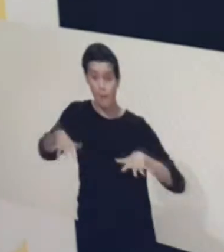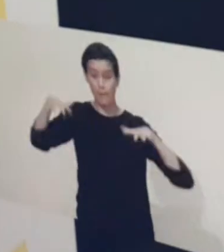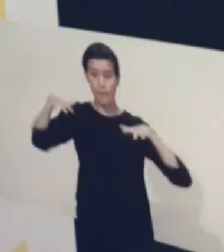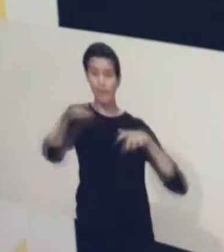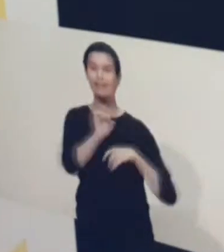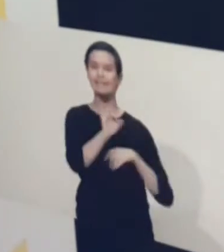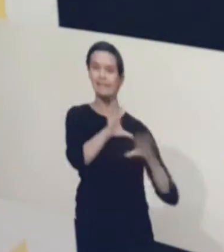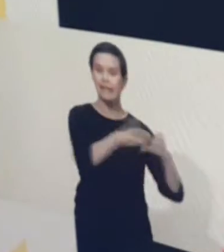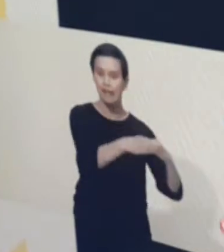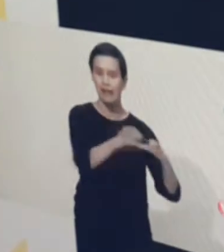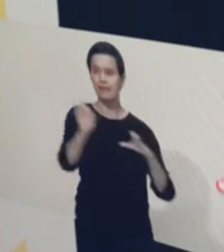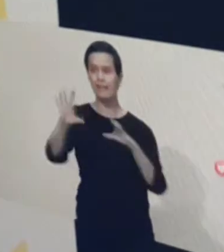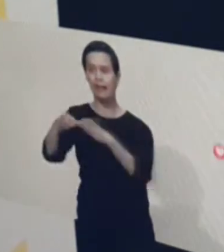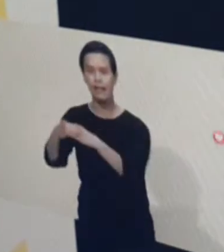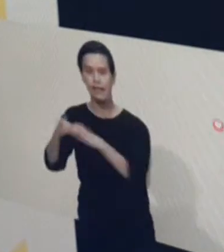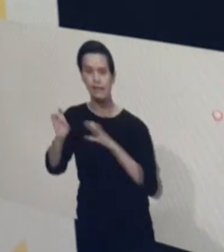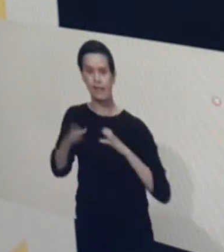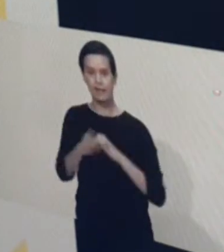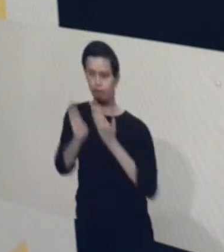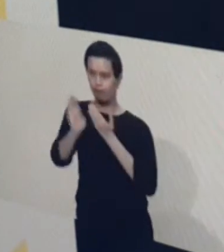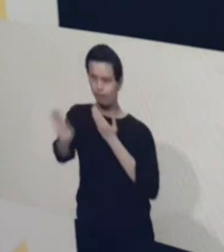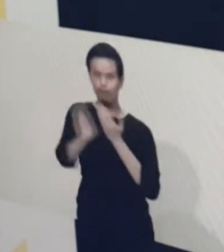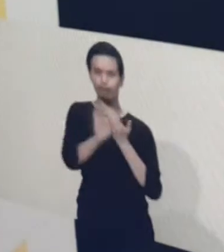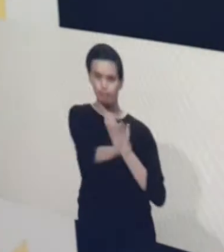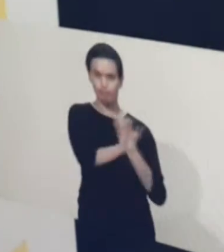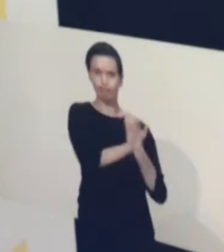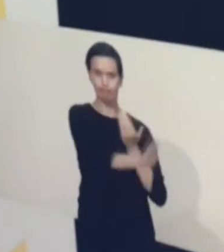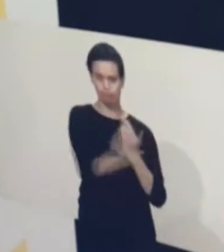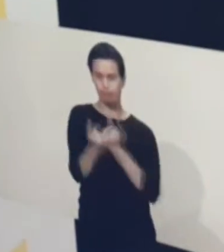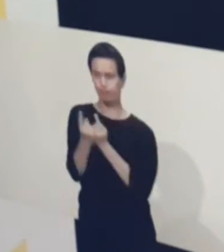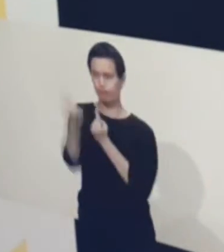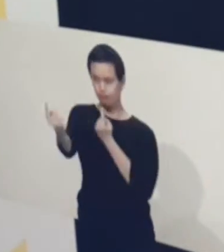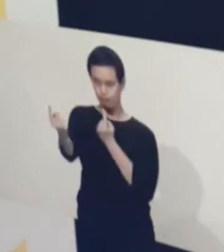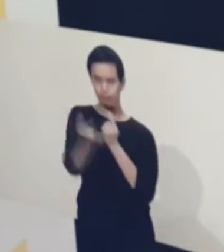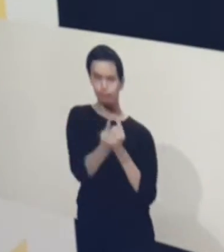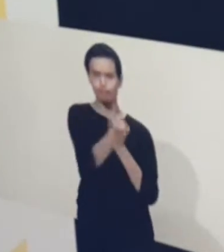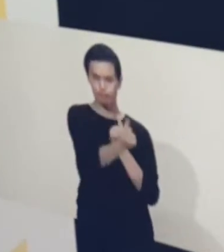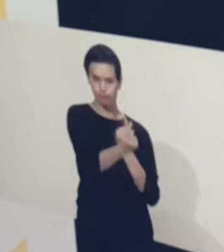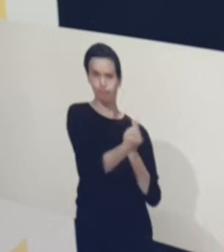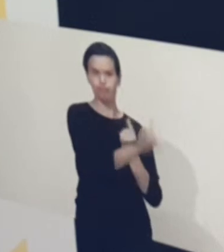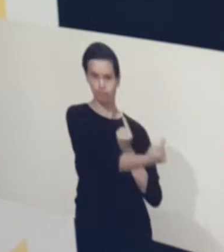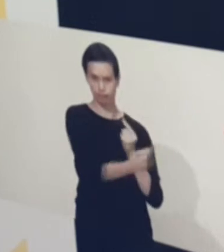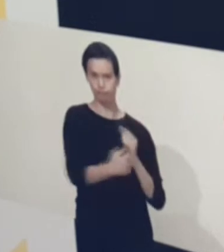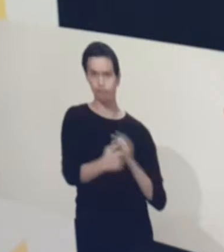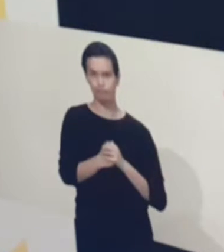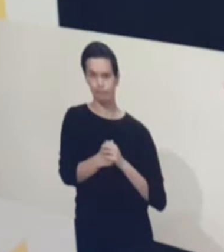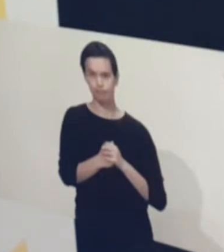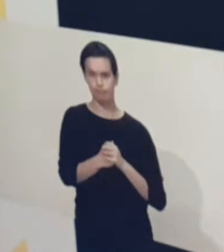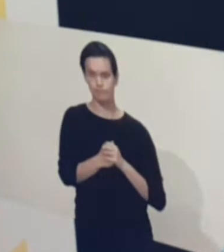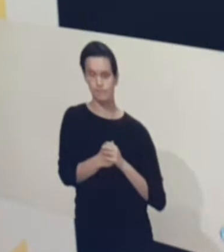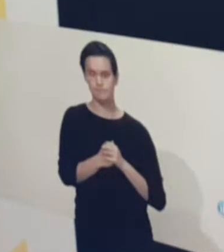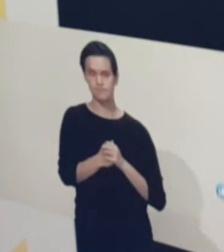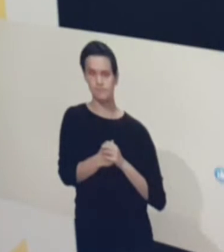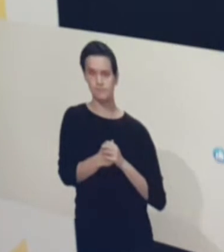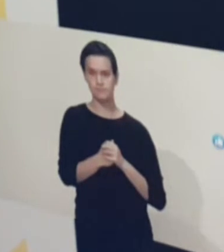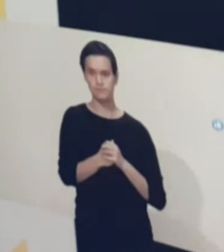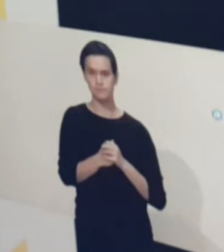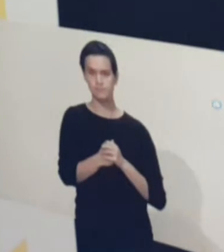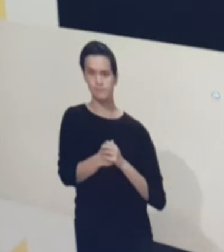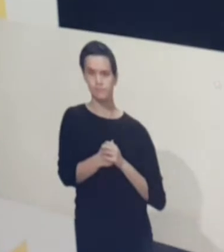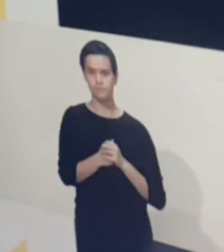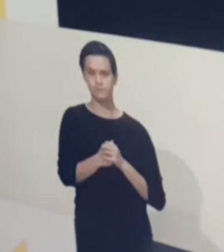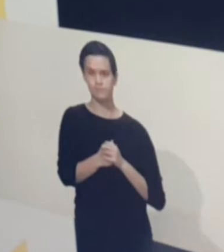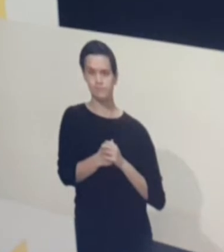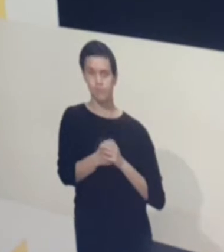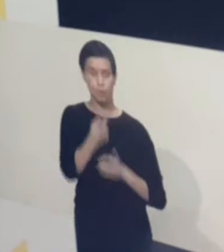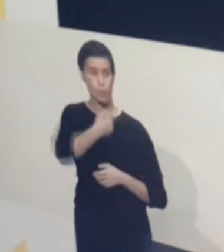have people seated and spaced out. We have done what we can to prioritise opening